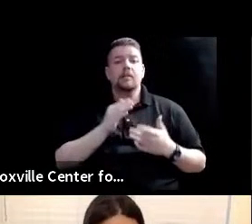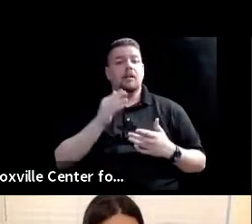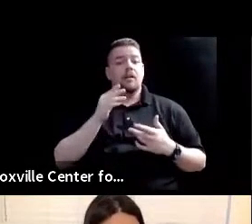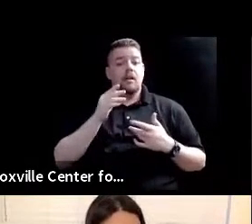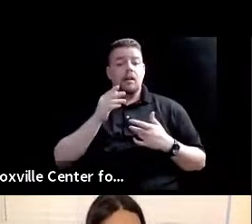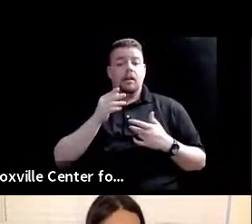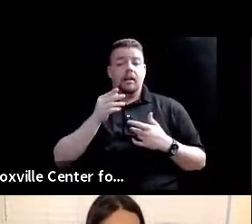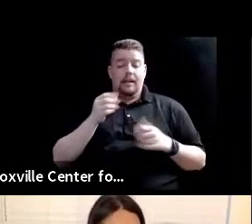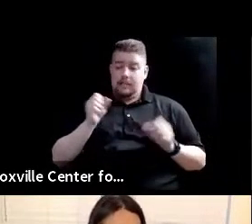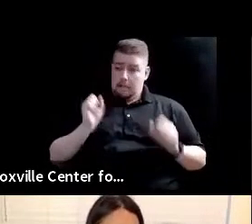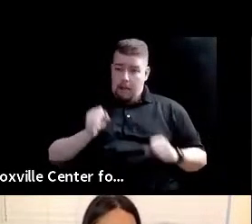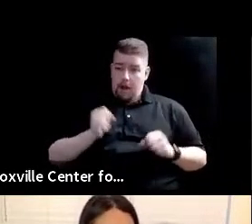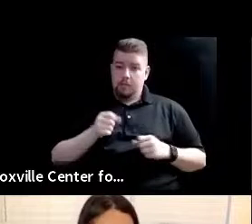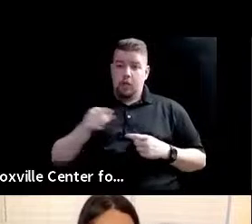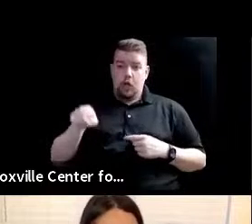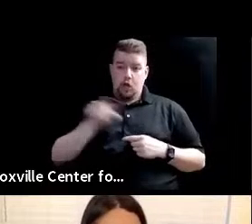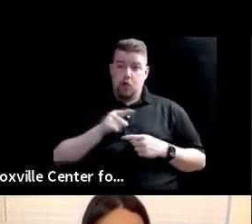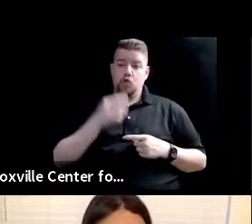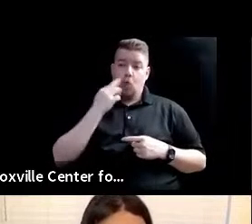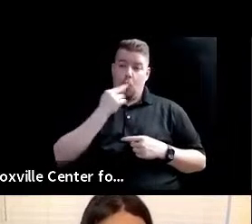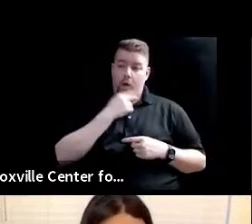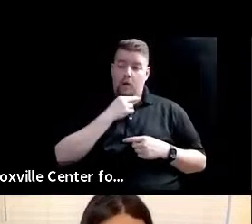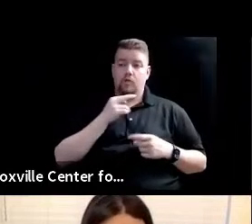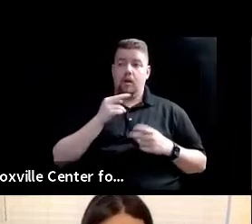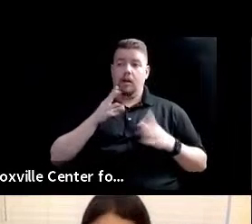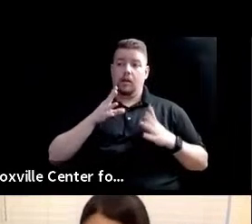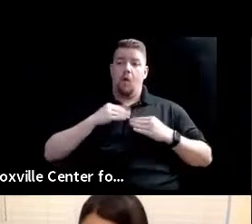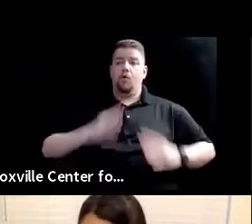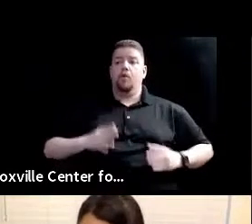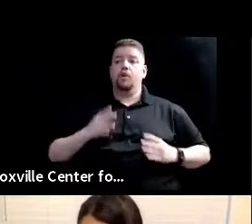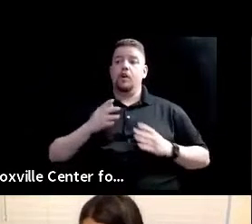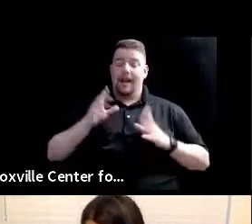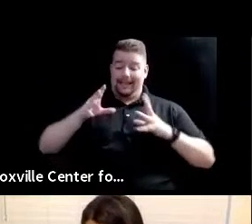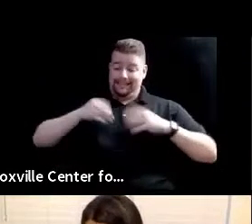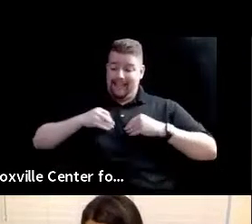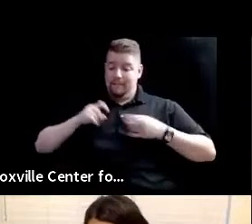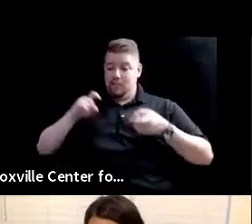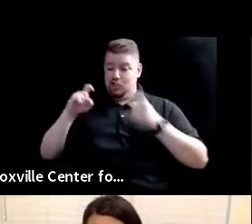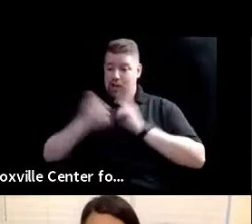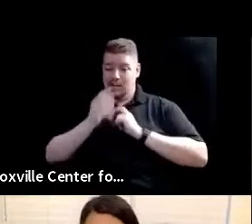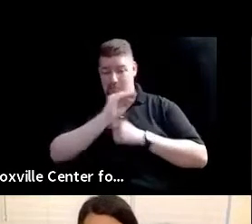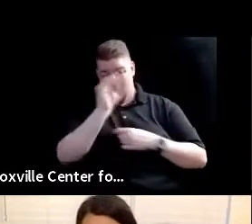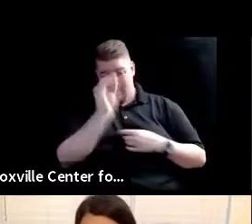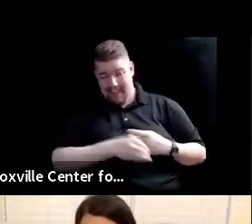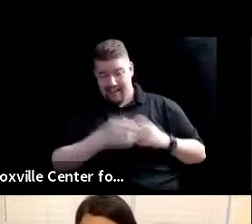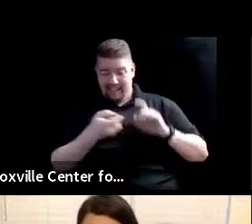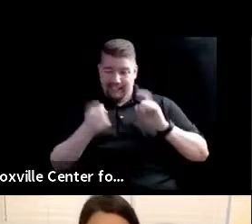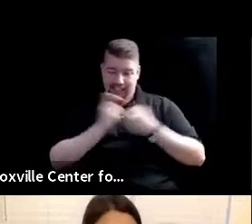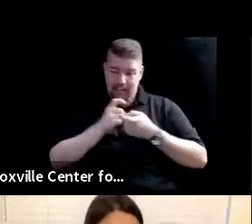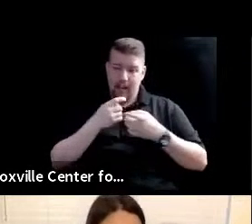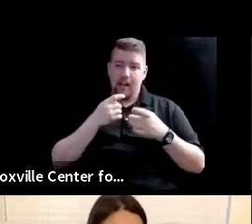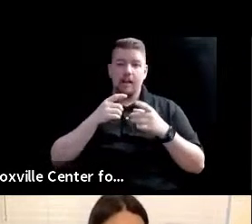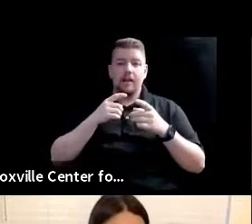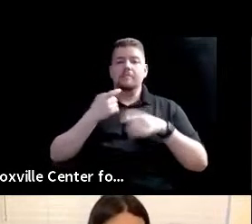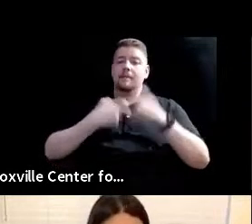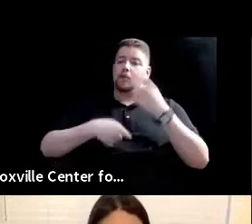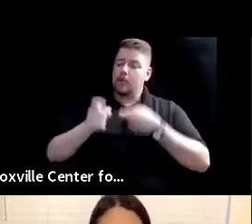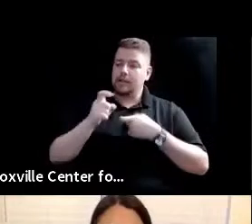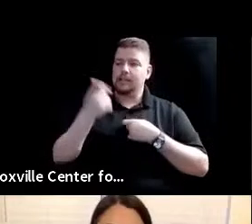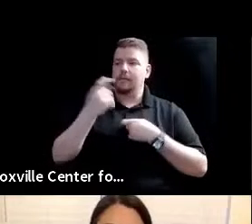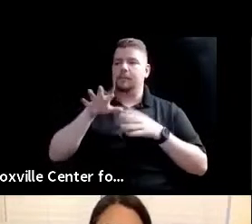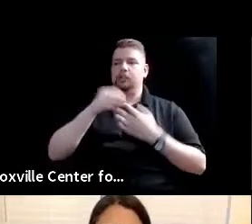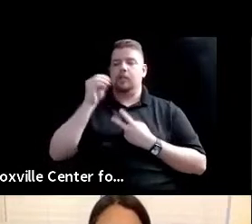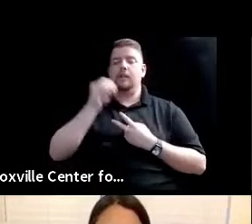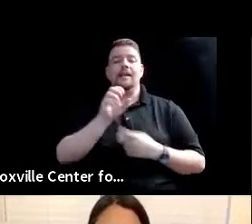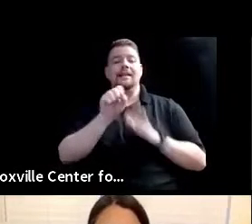that you as a restaurateur might be willing to accept versus changing percentages of tables open, such as what the state